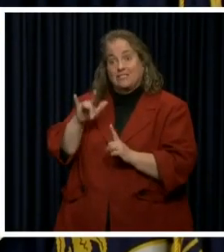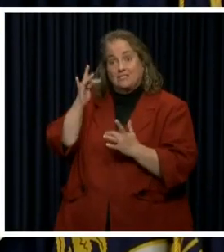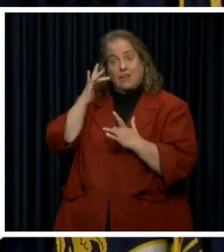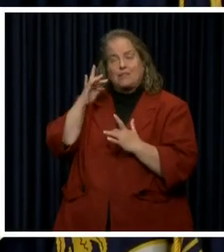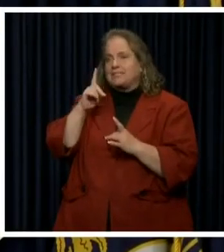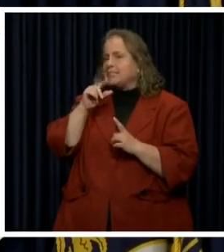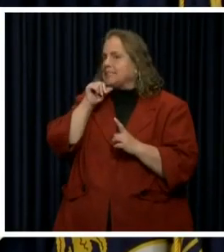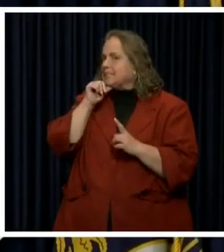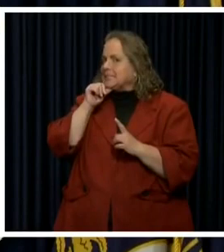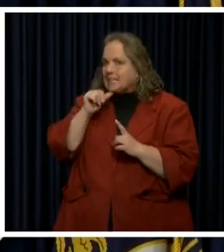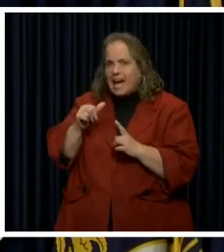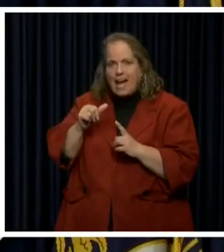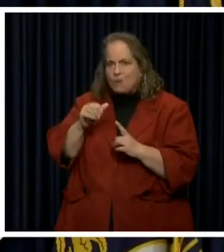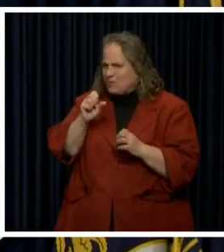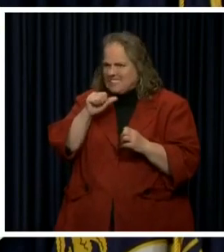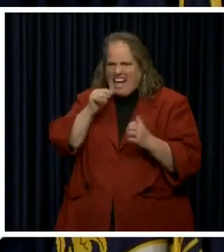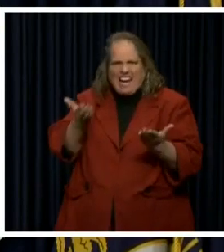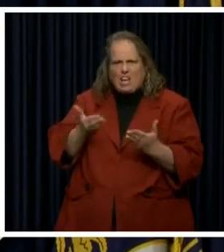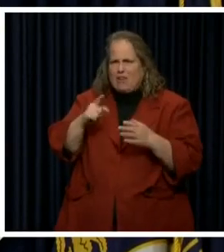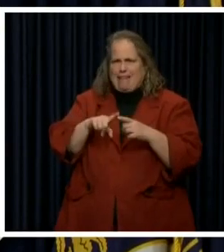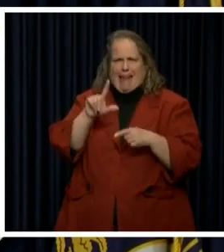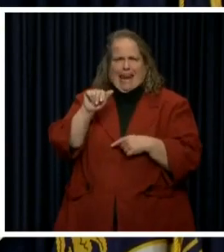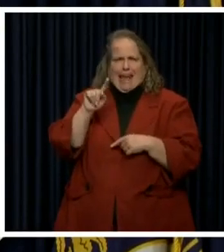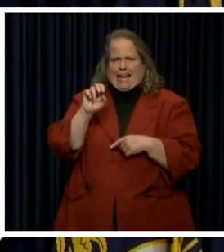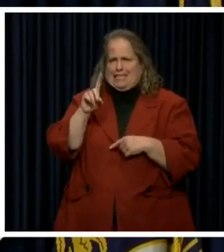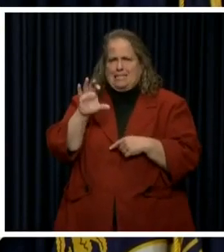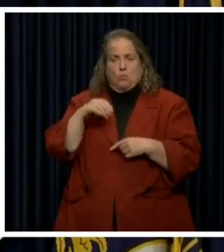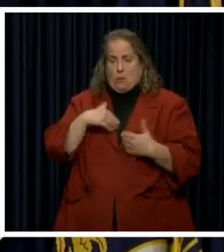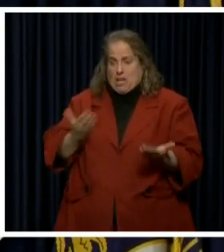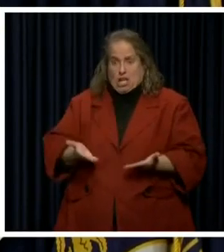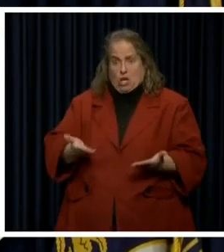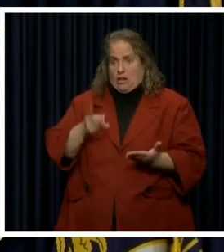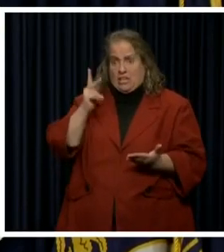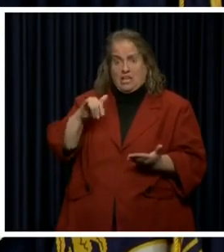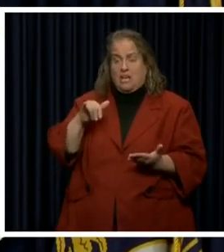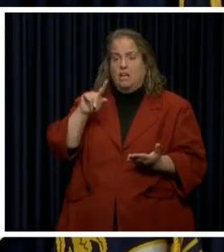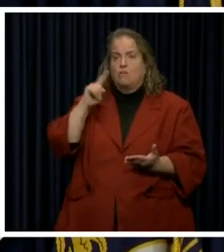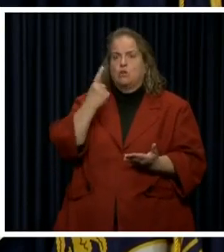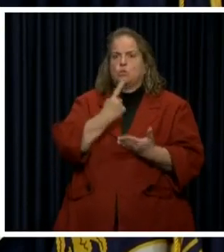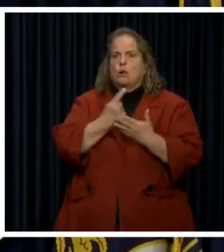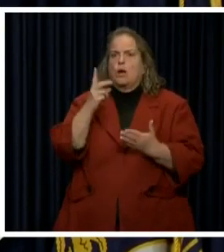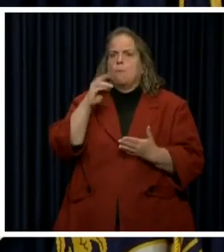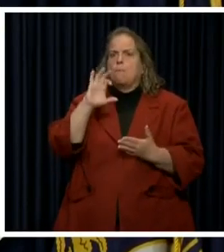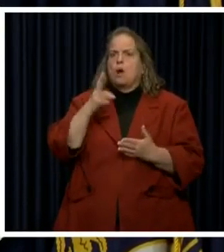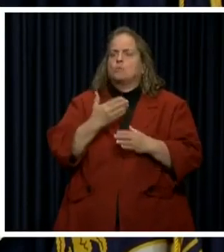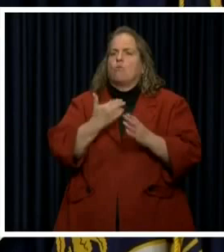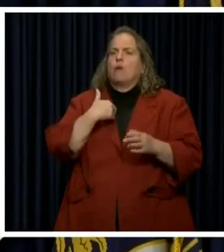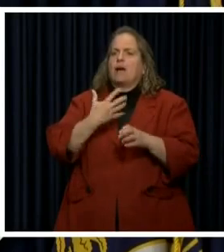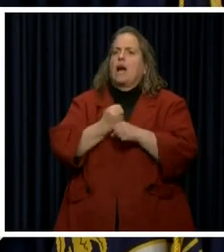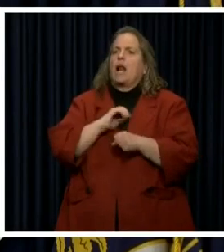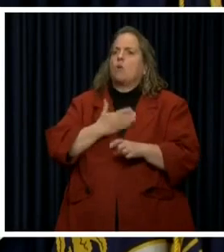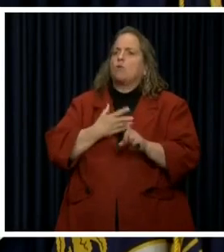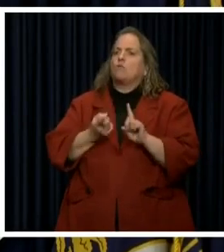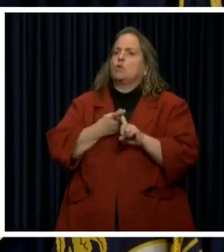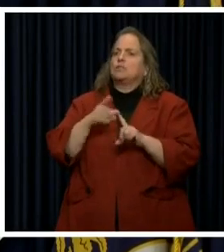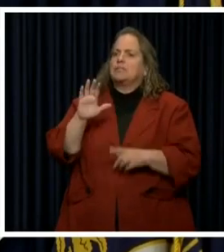didn't exist until very late December. We didn't have our first case until the first week of March, I think. So there's still so